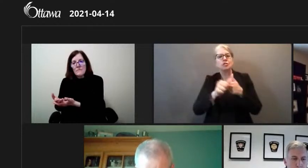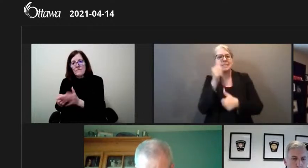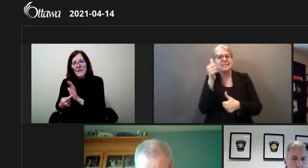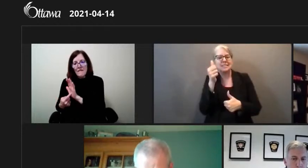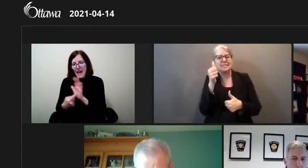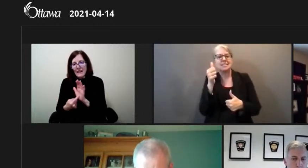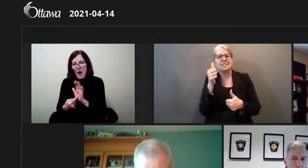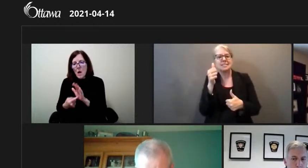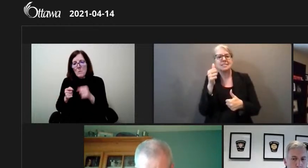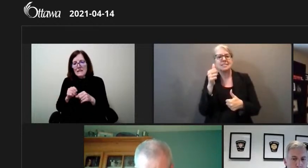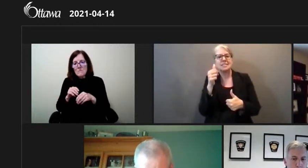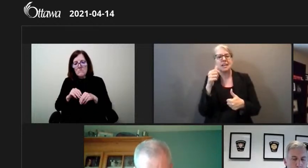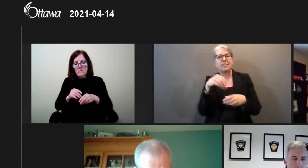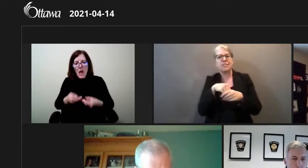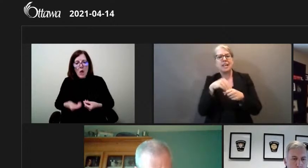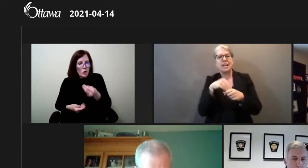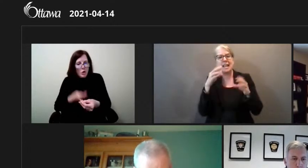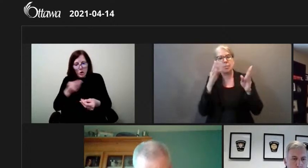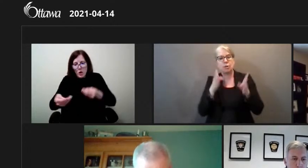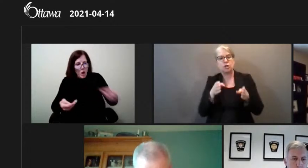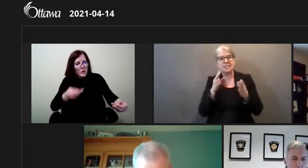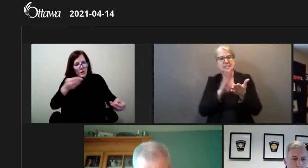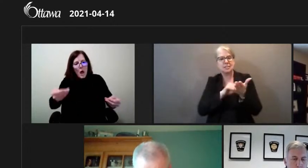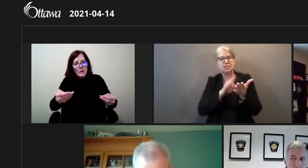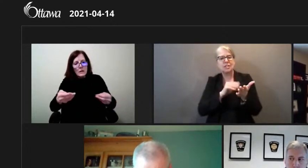of in-person learning.